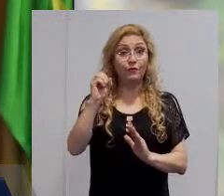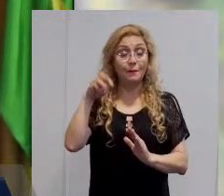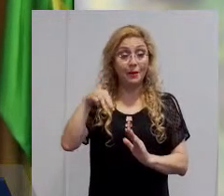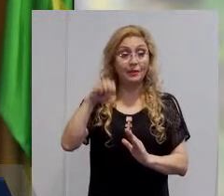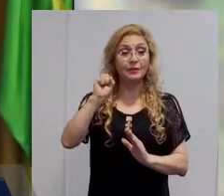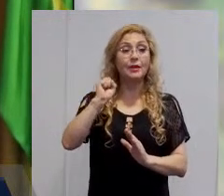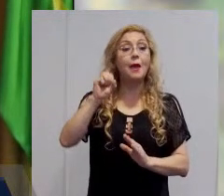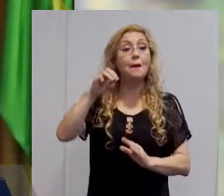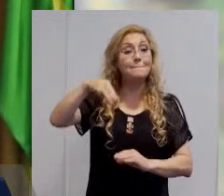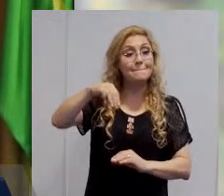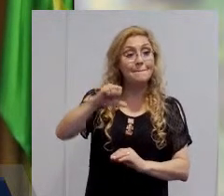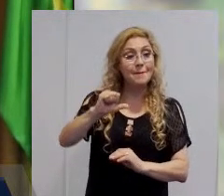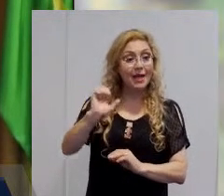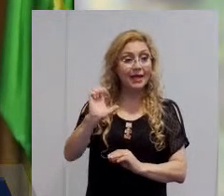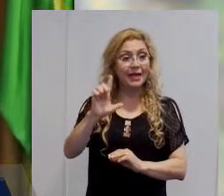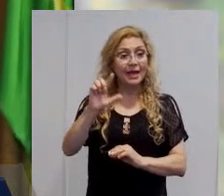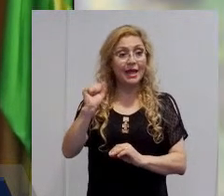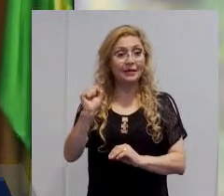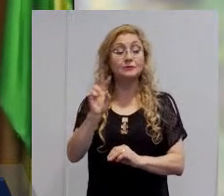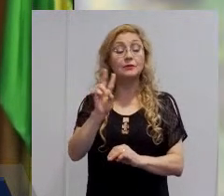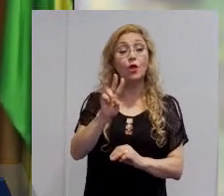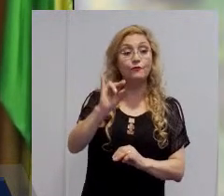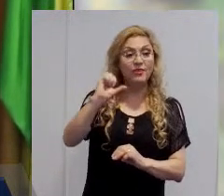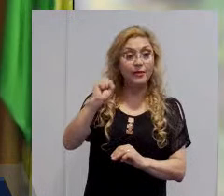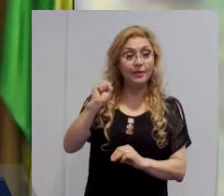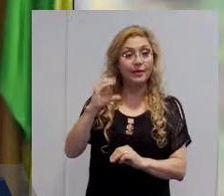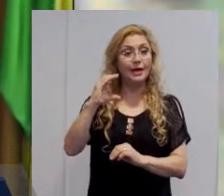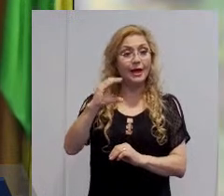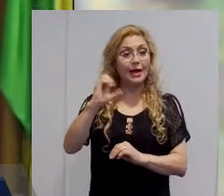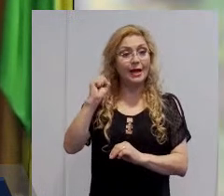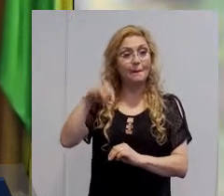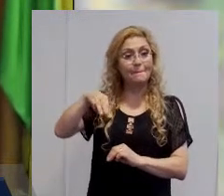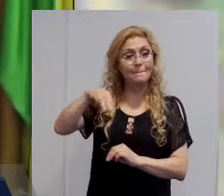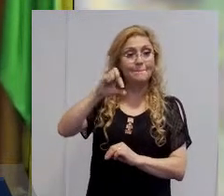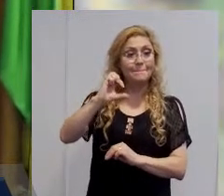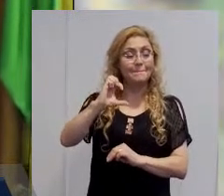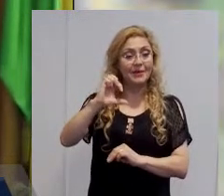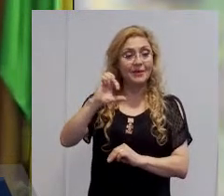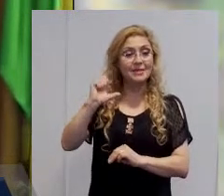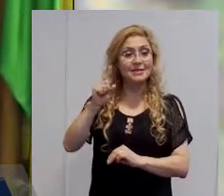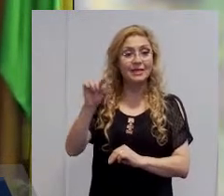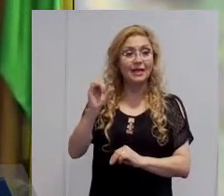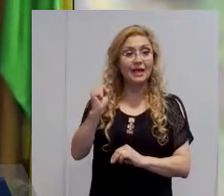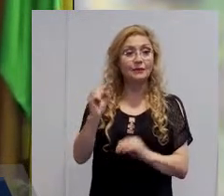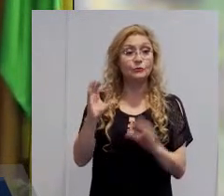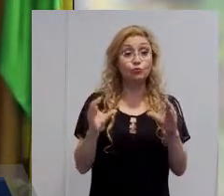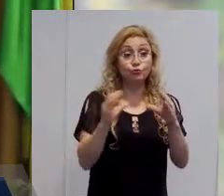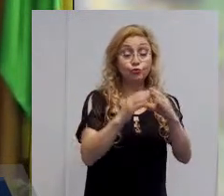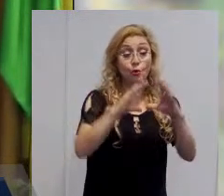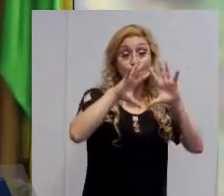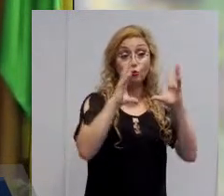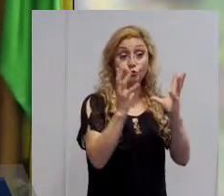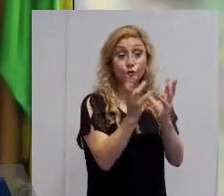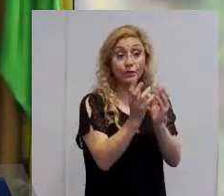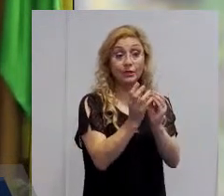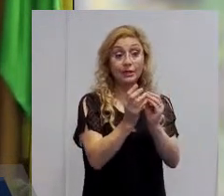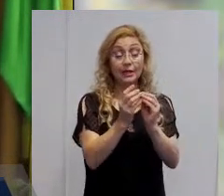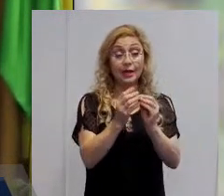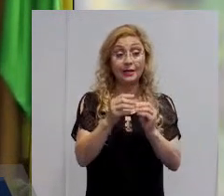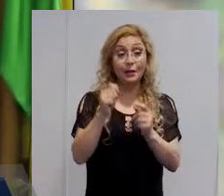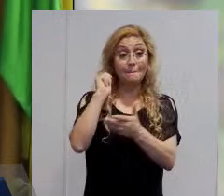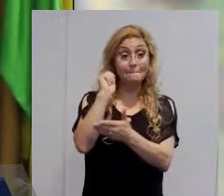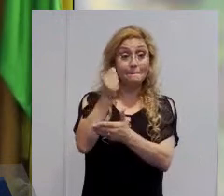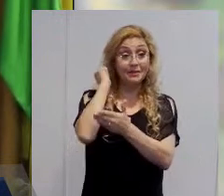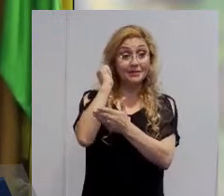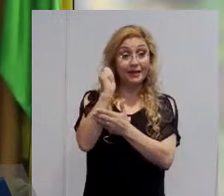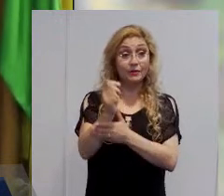consists of Maela City Clock and other organizations, the World Forum for